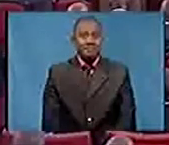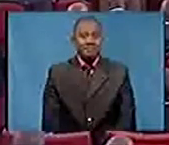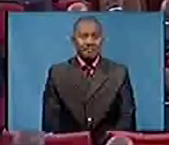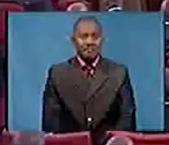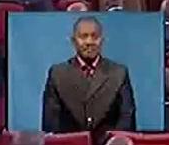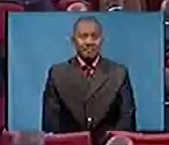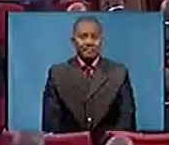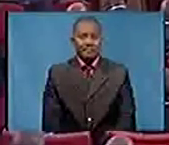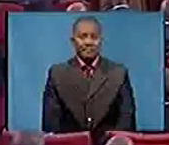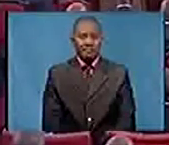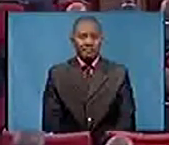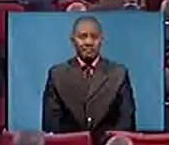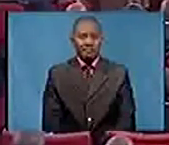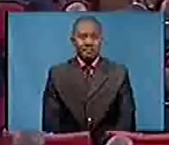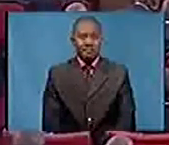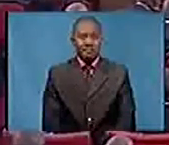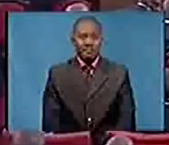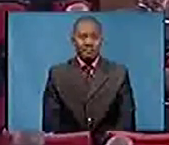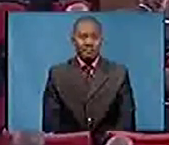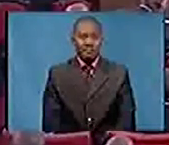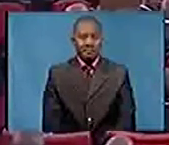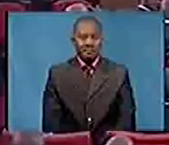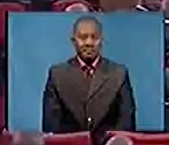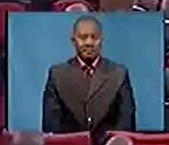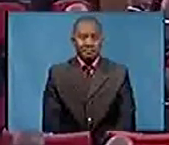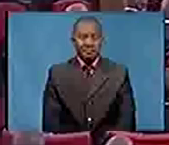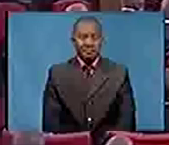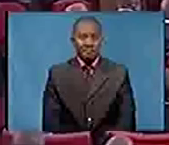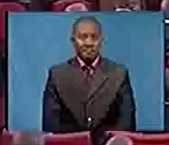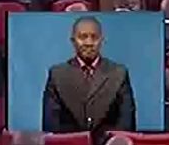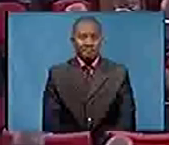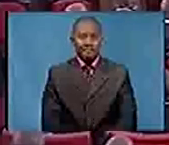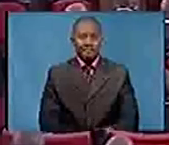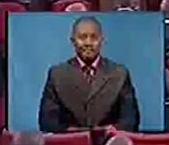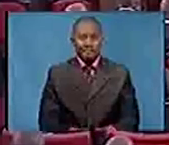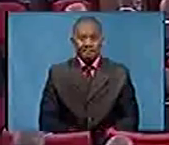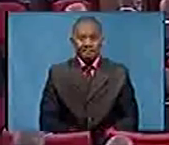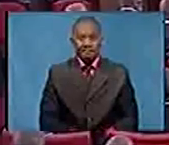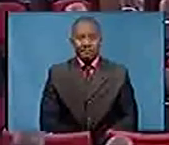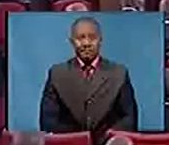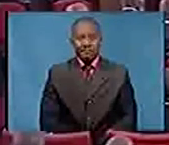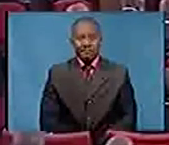Okay. We are grateful, but we still want to apologize for it.